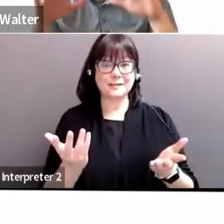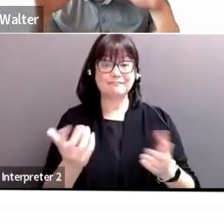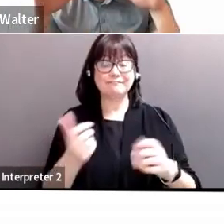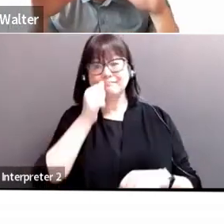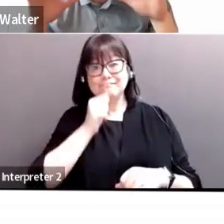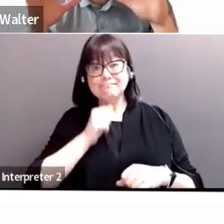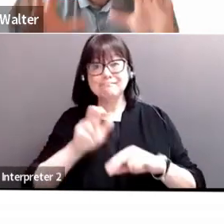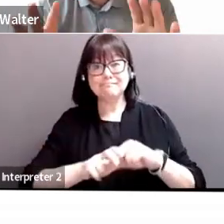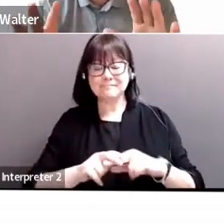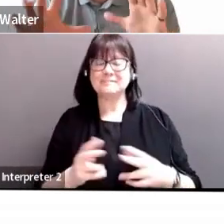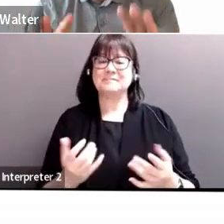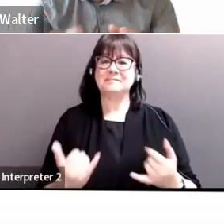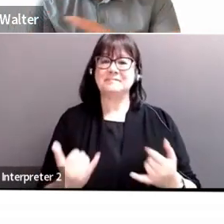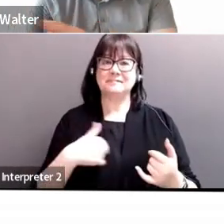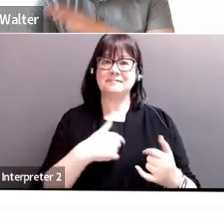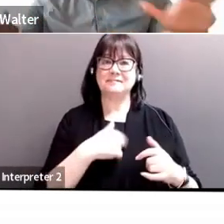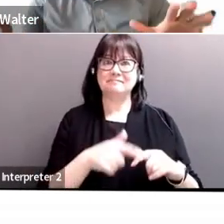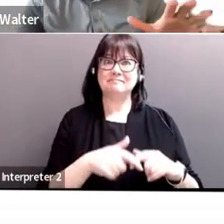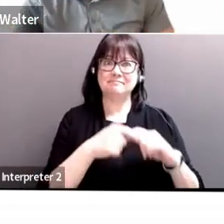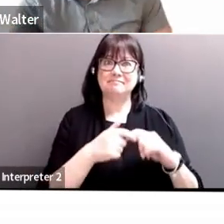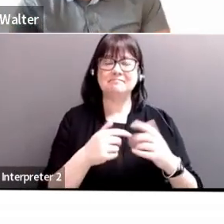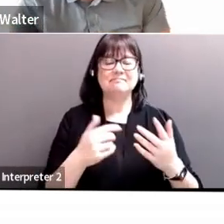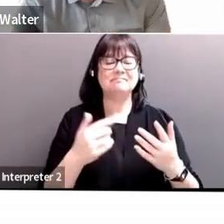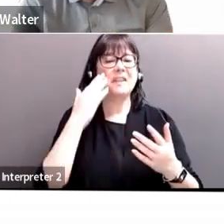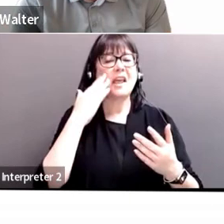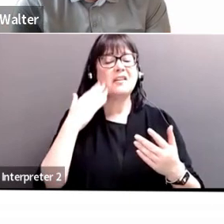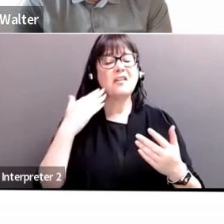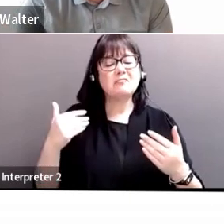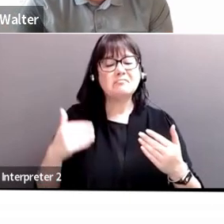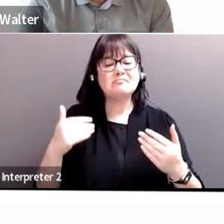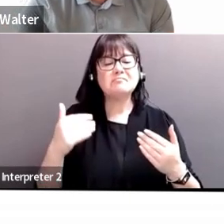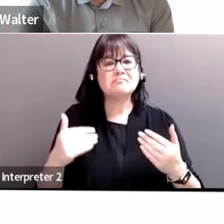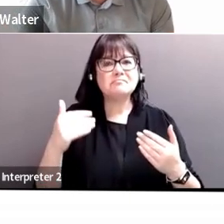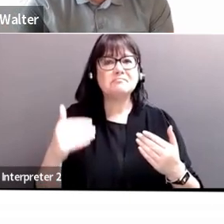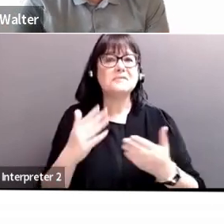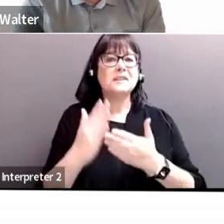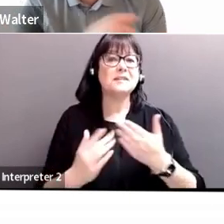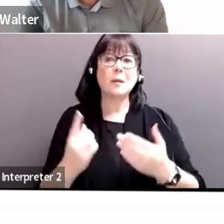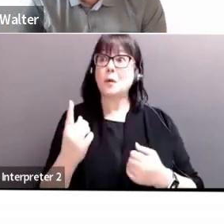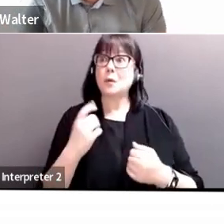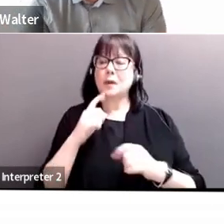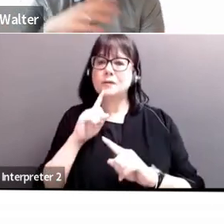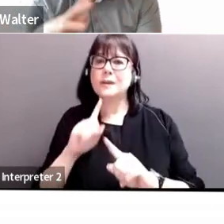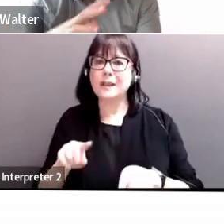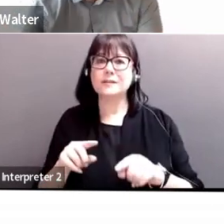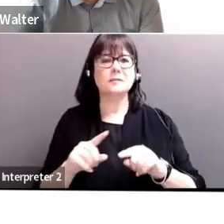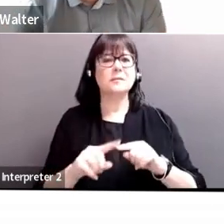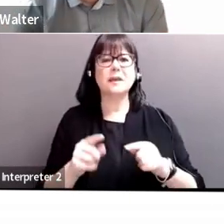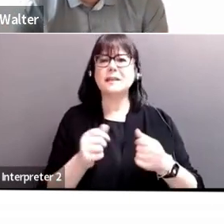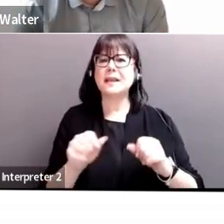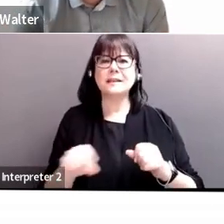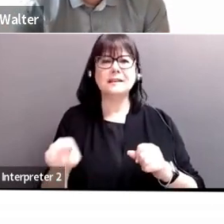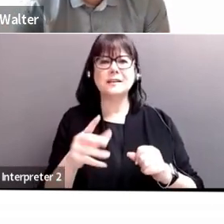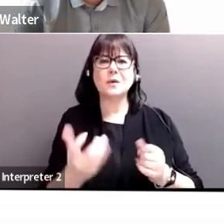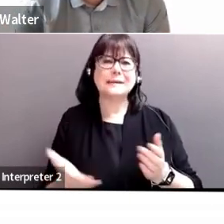going to stop and take some time for Q&A. I know we've been addressing questions throughout the session, but if there's anything we want to go back on, if there's anything